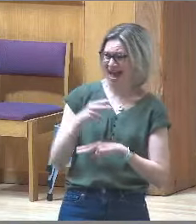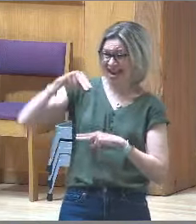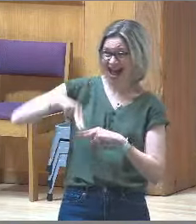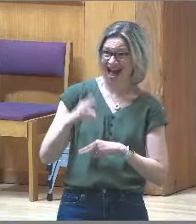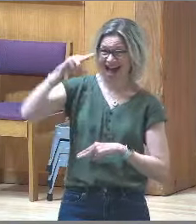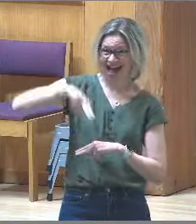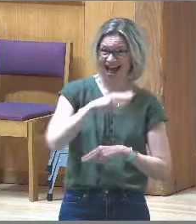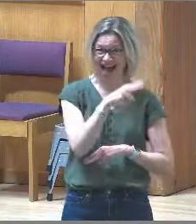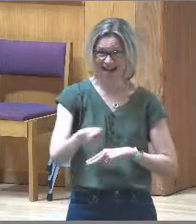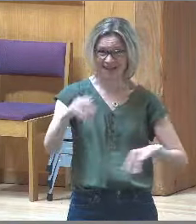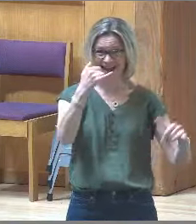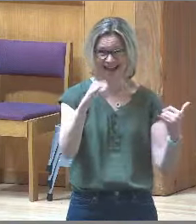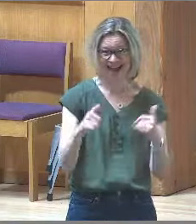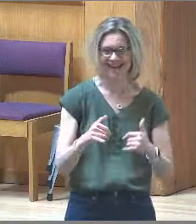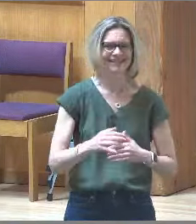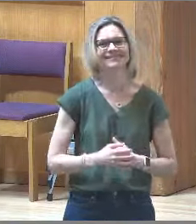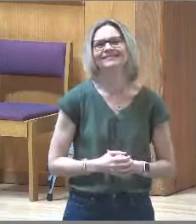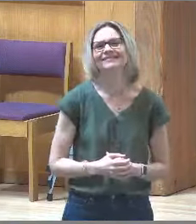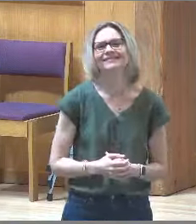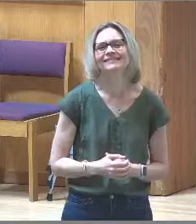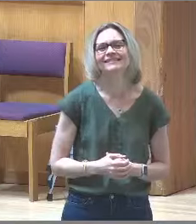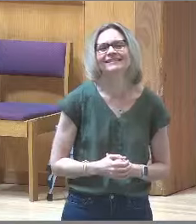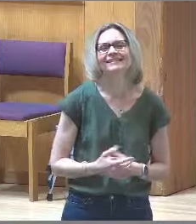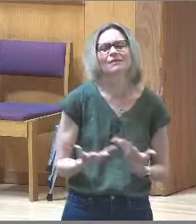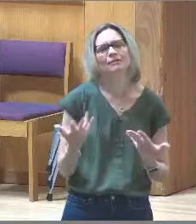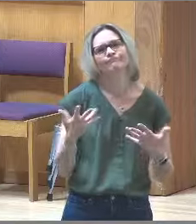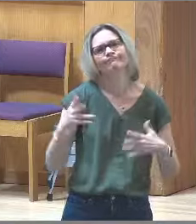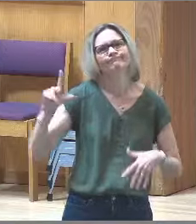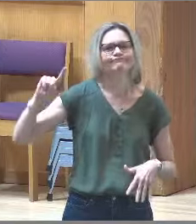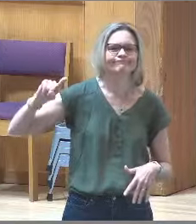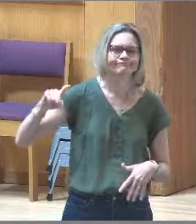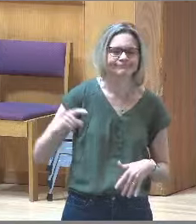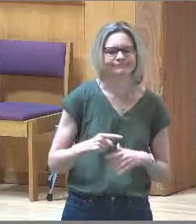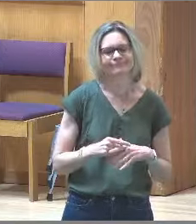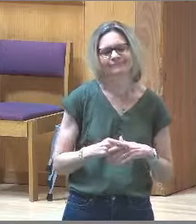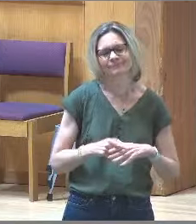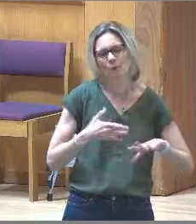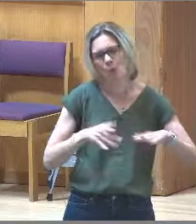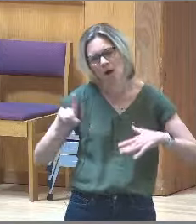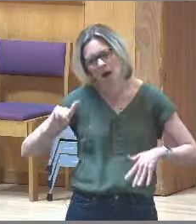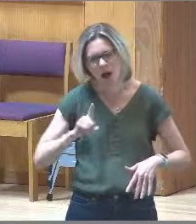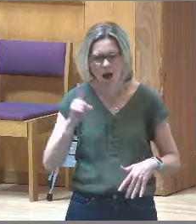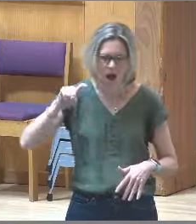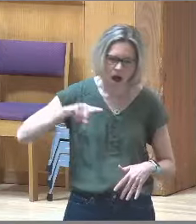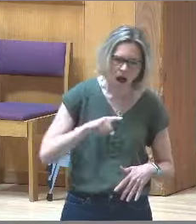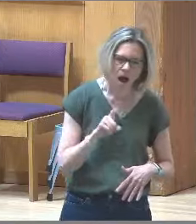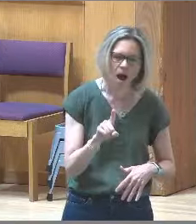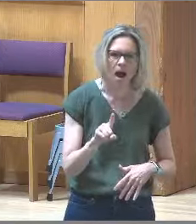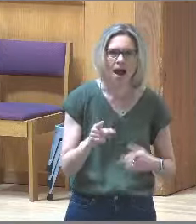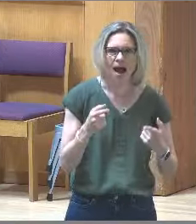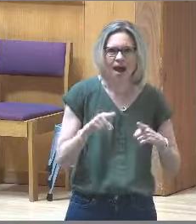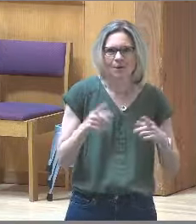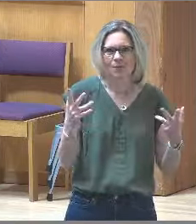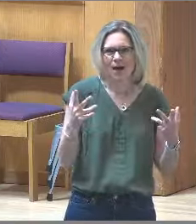that. And then we kept going down and down and down, and guess what happened